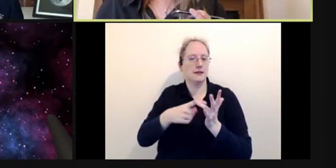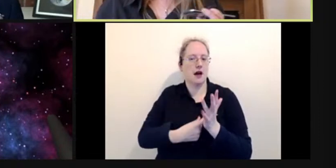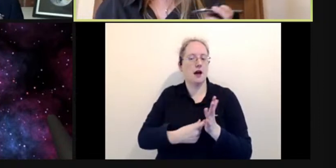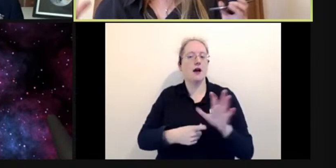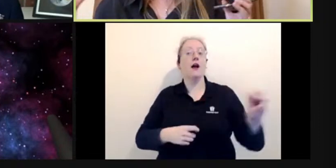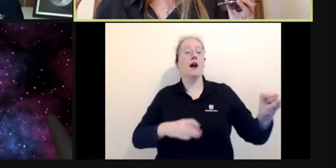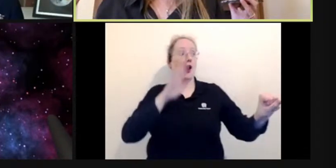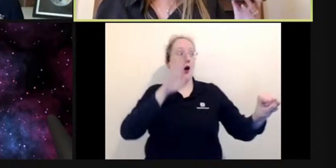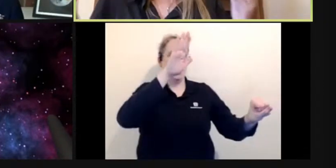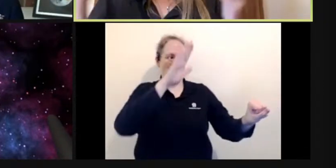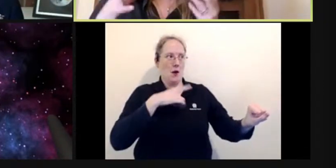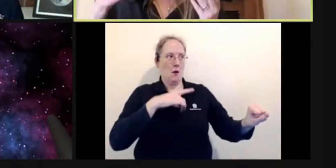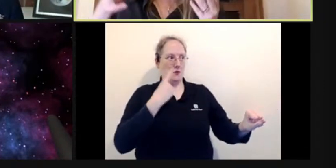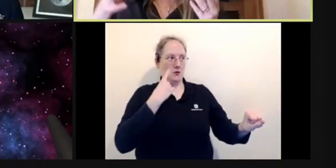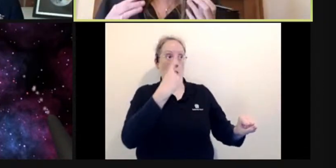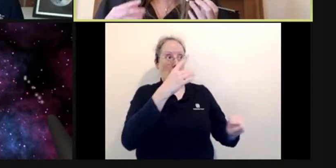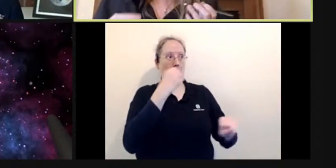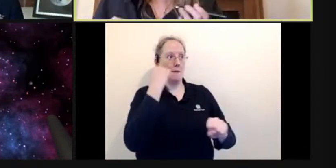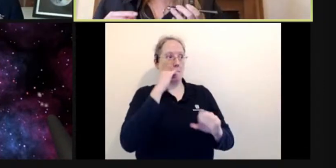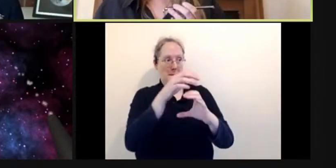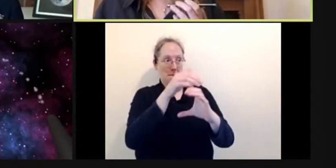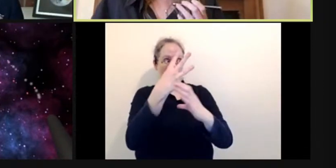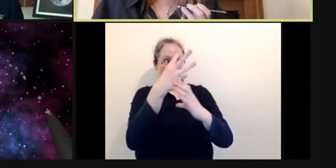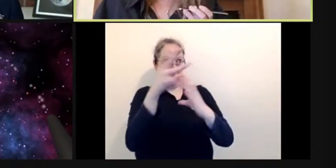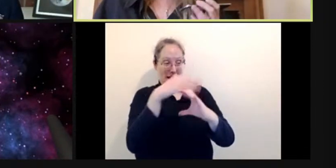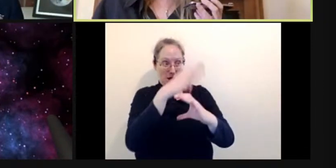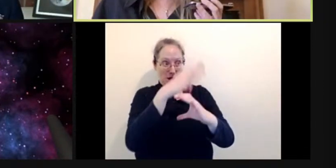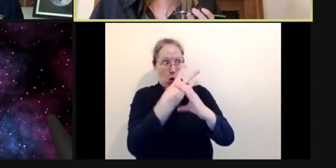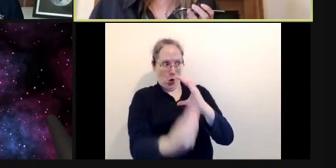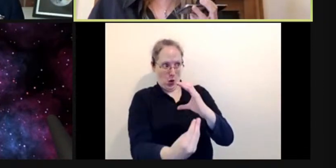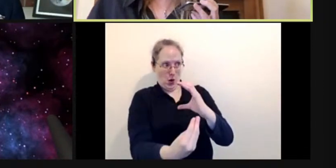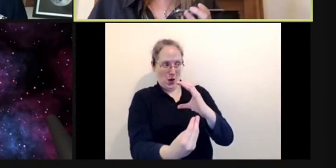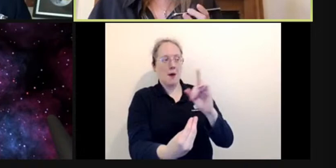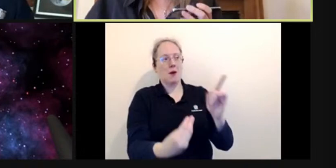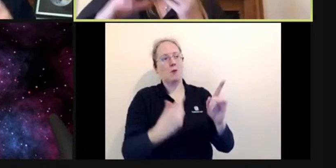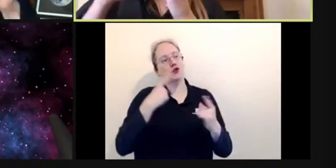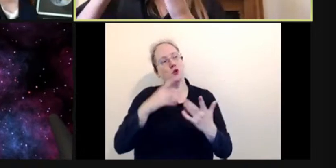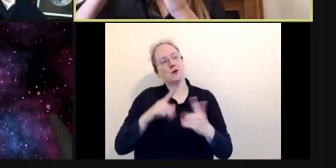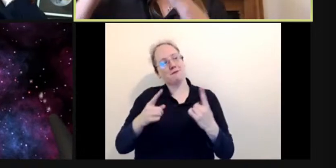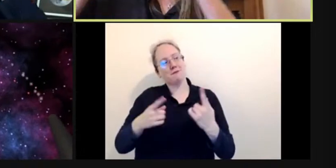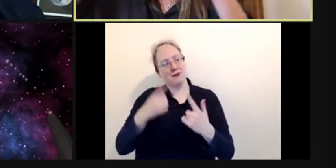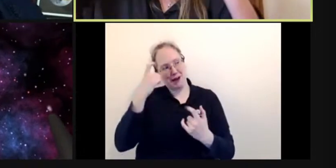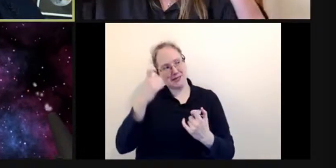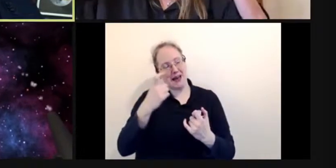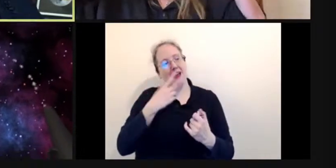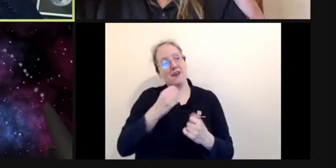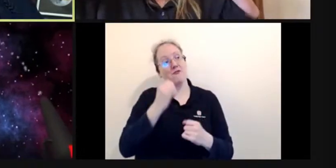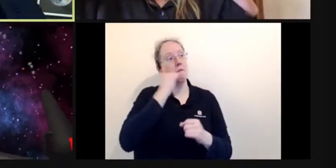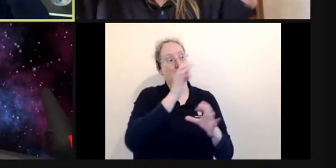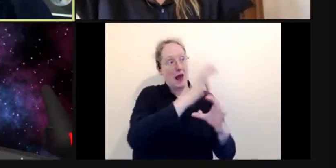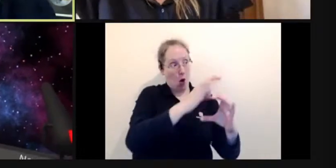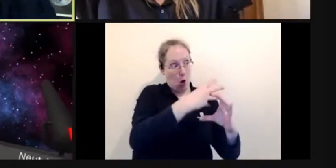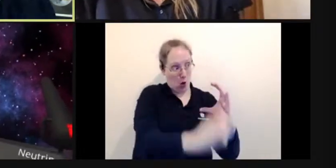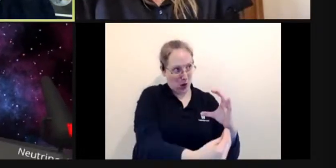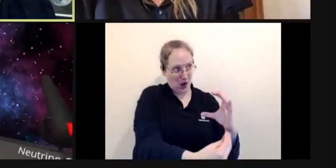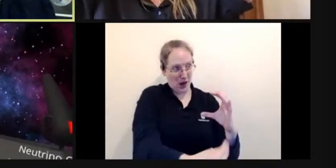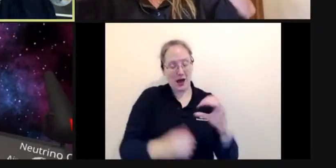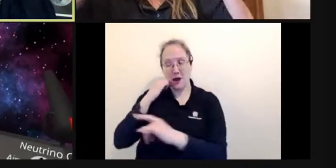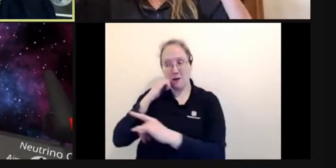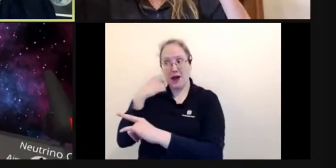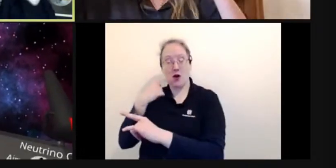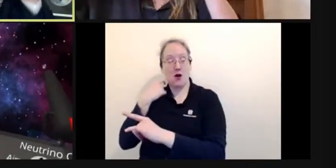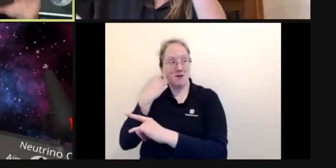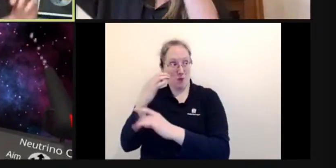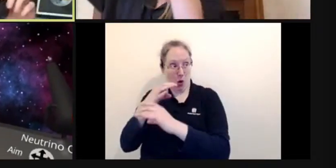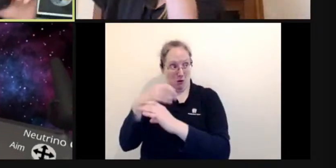what happens when two black holes get together and love each other very much. That's right. Family show. All